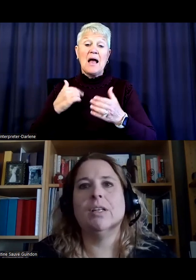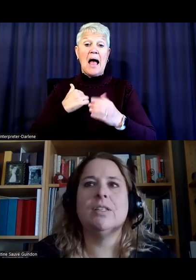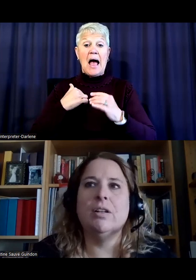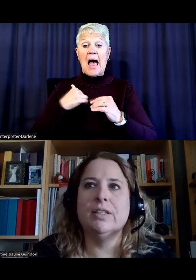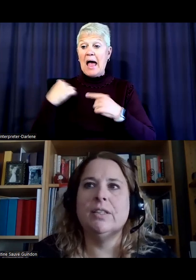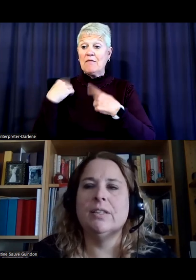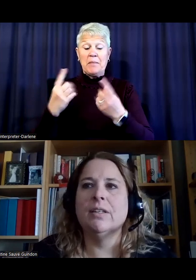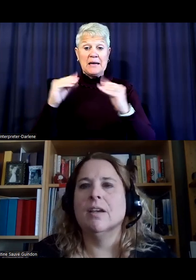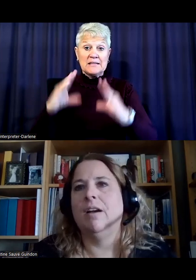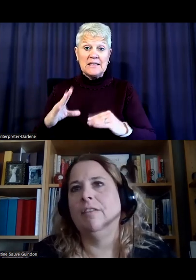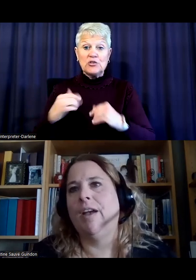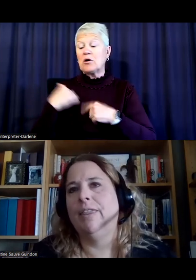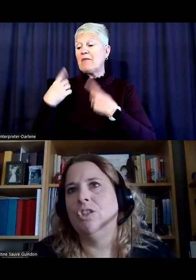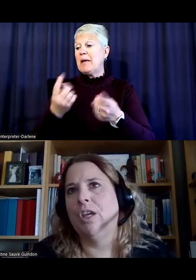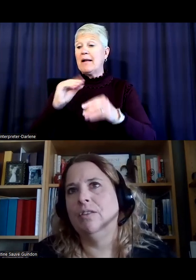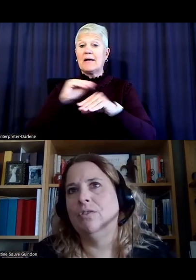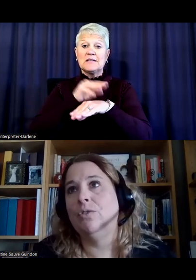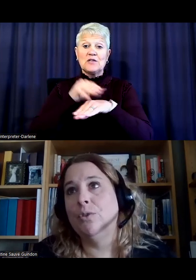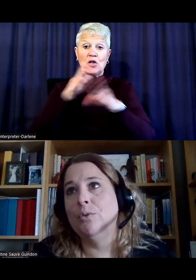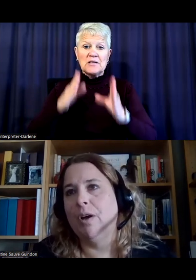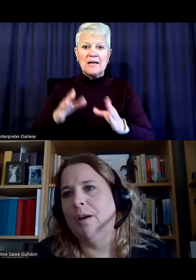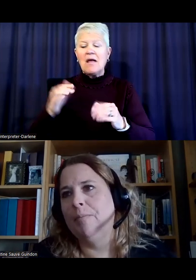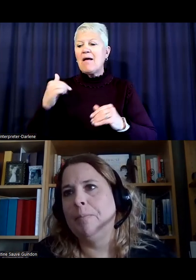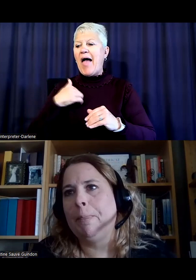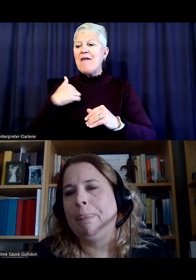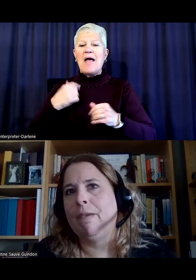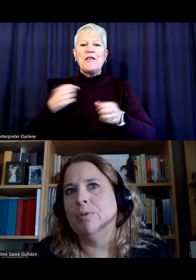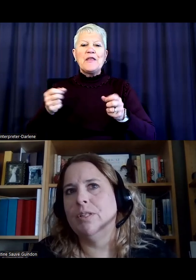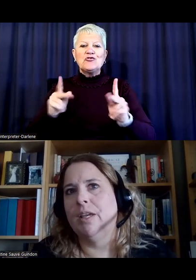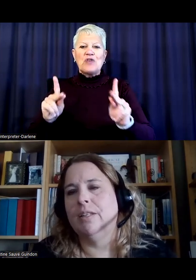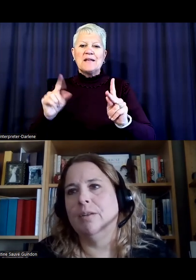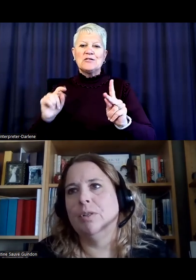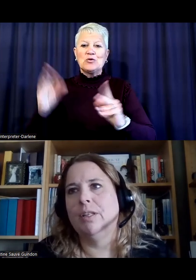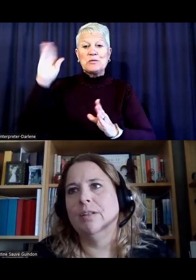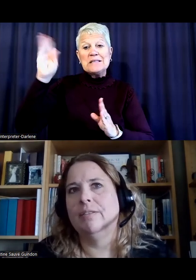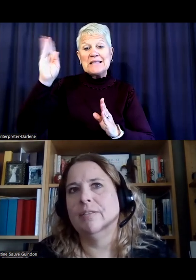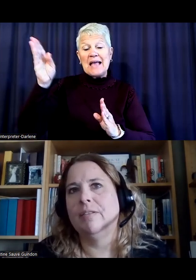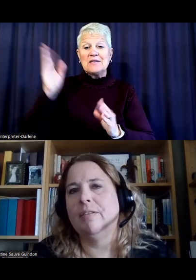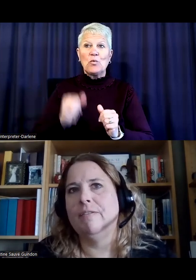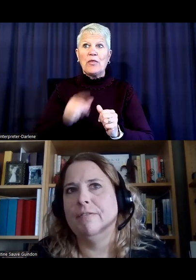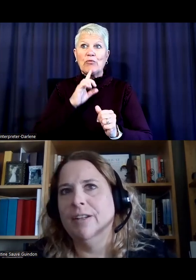I've been a consultant. I've had the chance to present at really